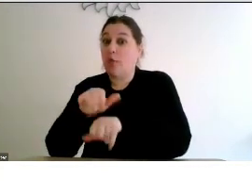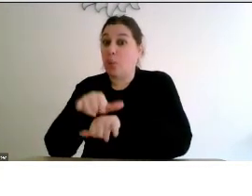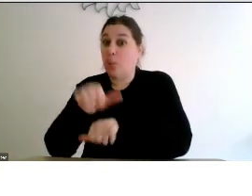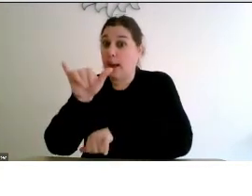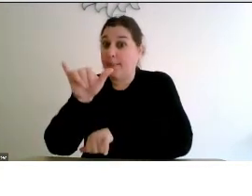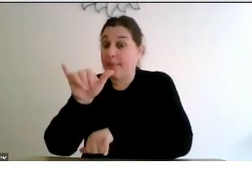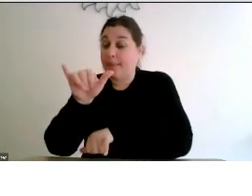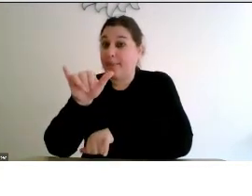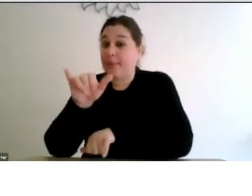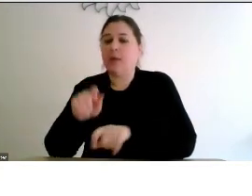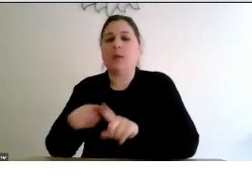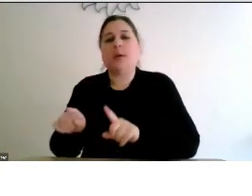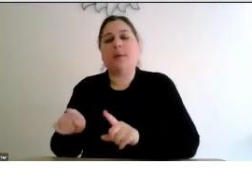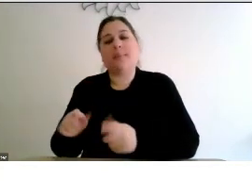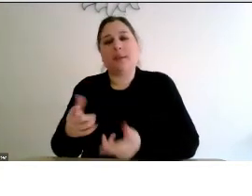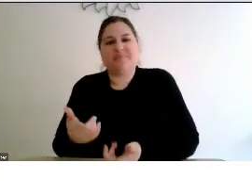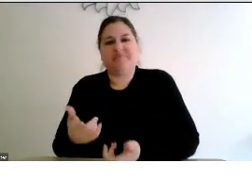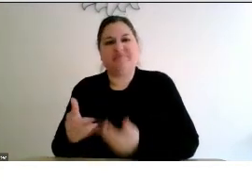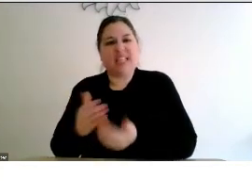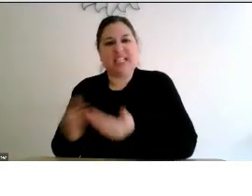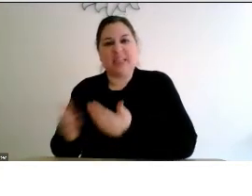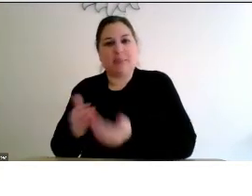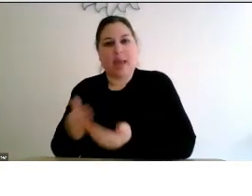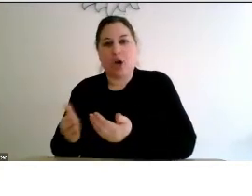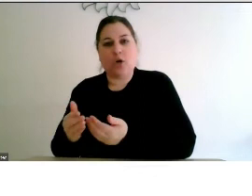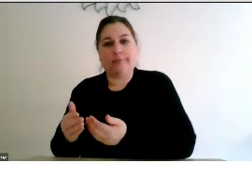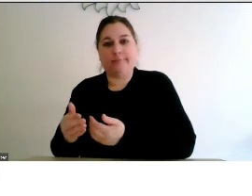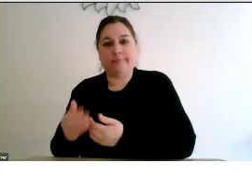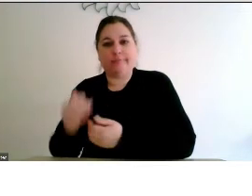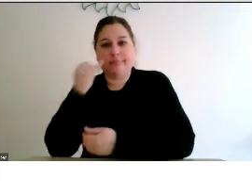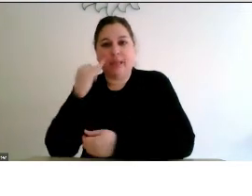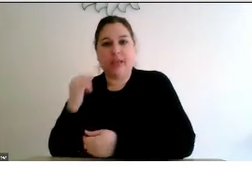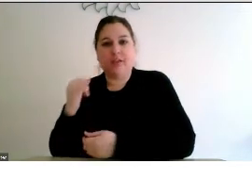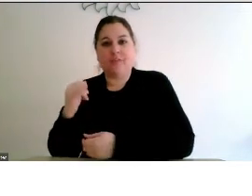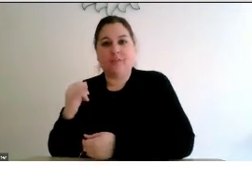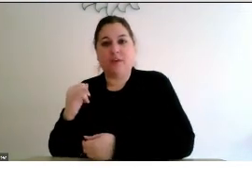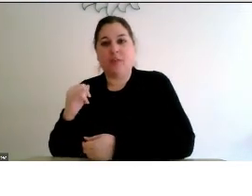It doesn't matter what the y-intercepts are. Okay, it doesn't matter.